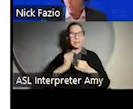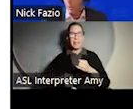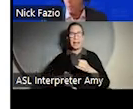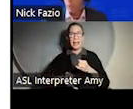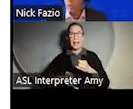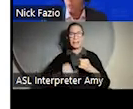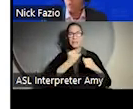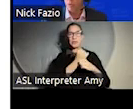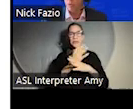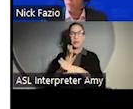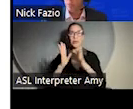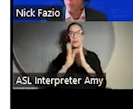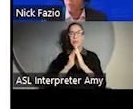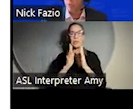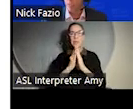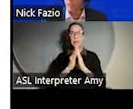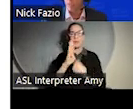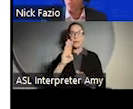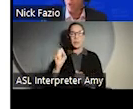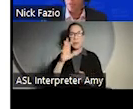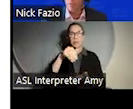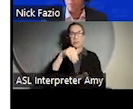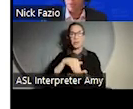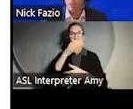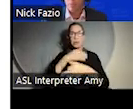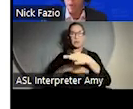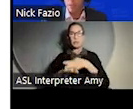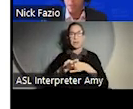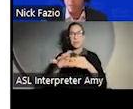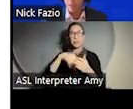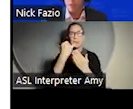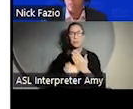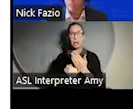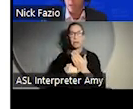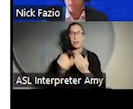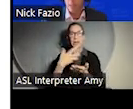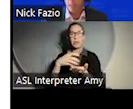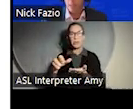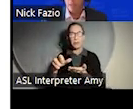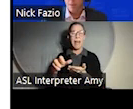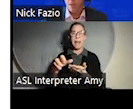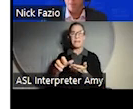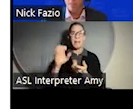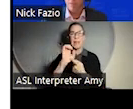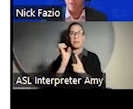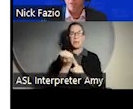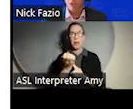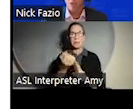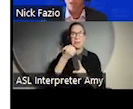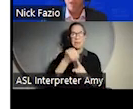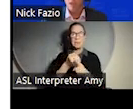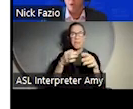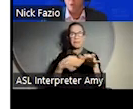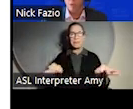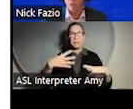public hearing for the Bus Terminal Replacement Project's Draft Environmental Impact Statement, or DEIS. My name is Nick Fazio, and I'm